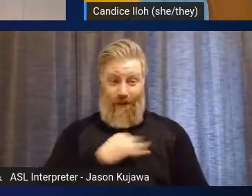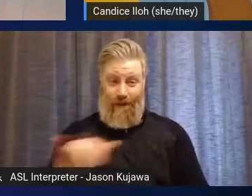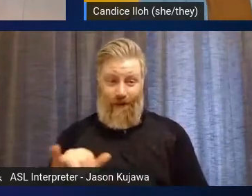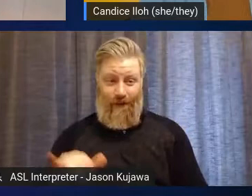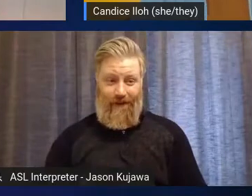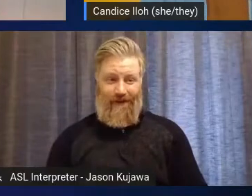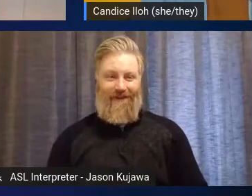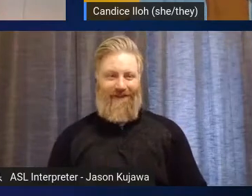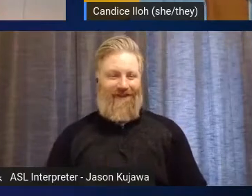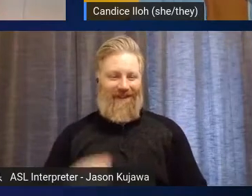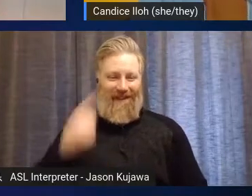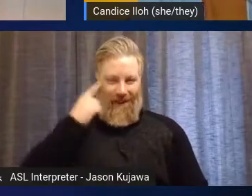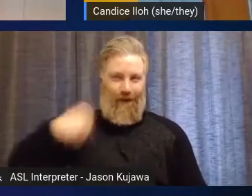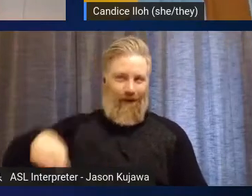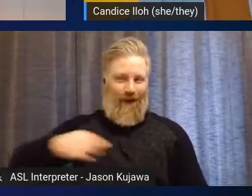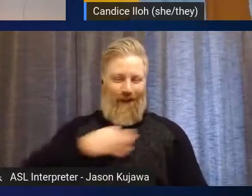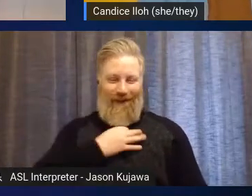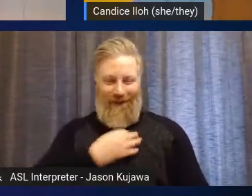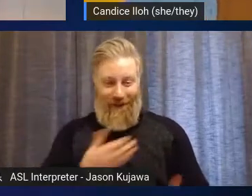all are.